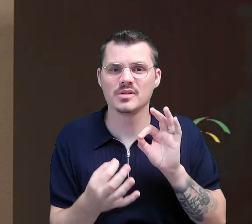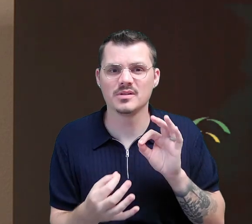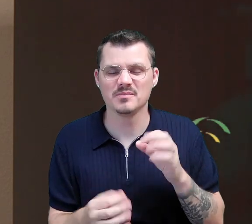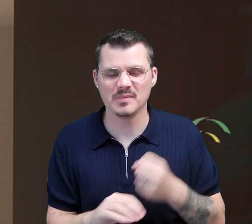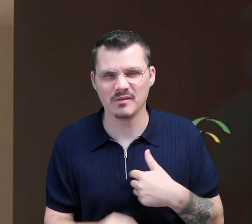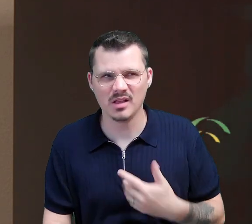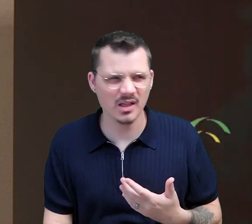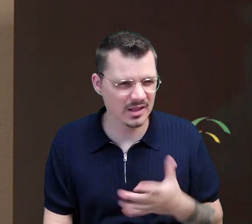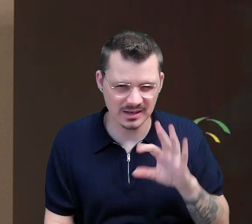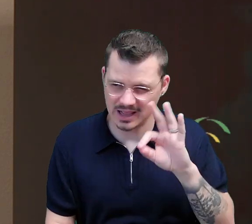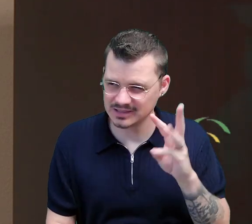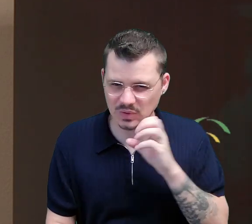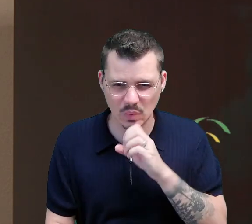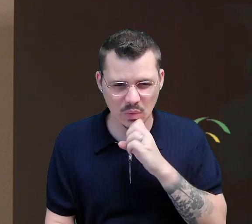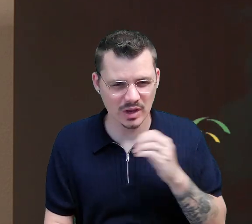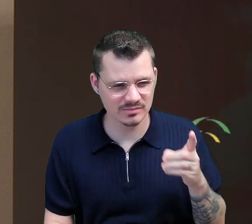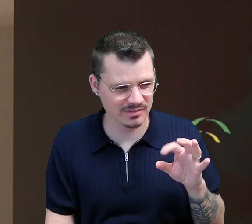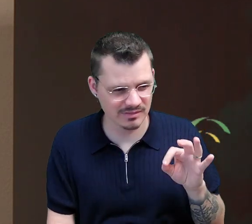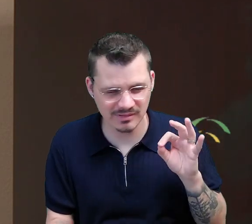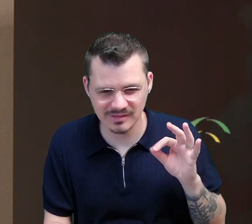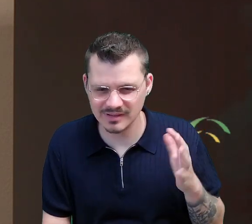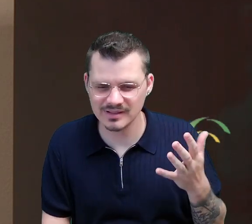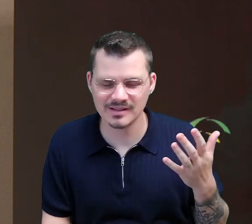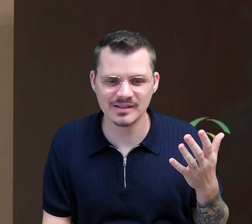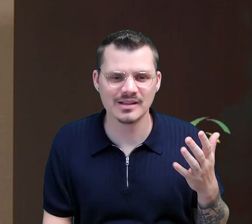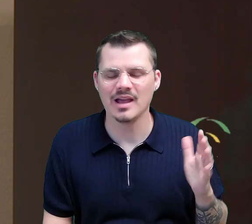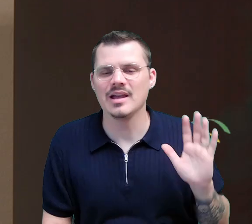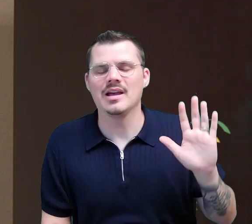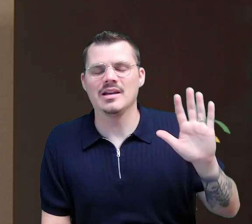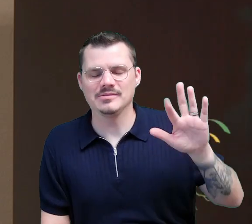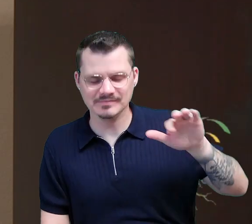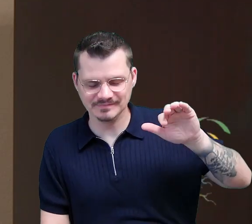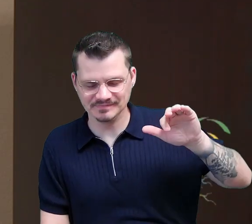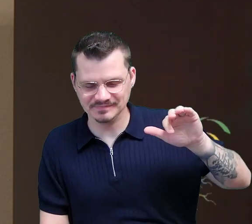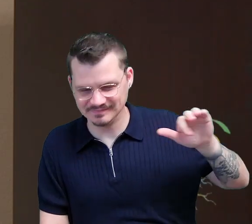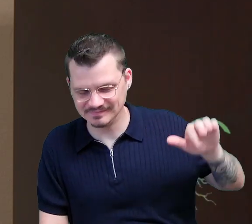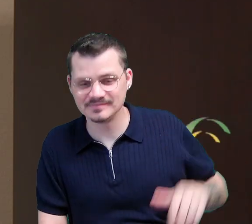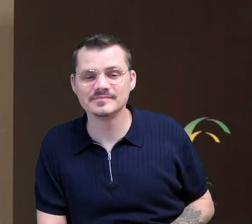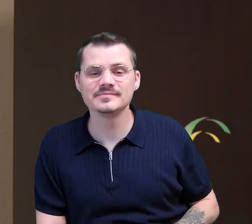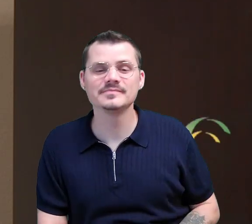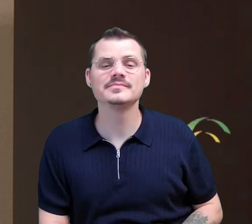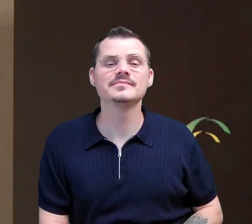Makes you sick, really. 96? And I mean, is that like, well, that aside,